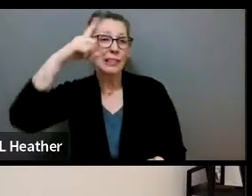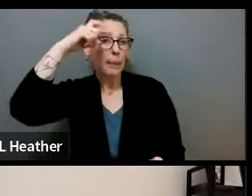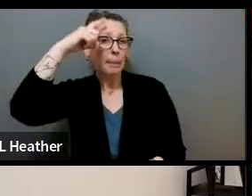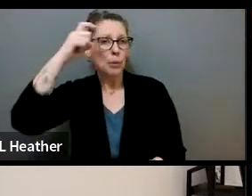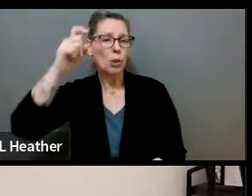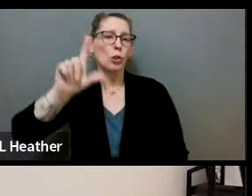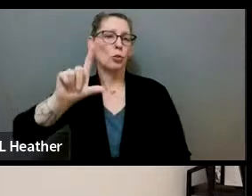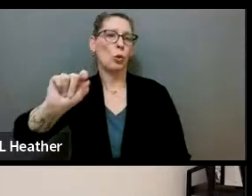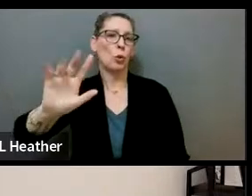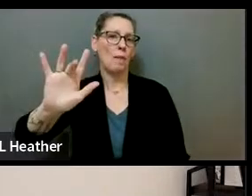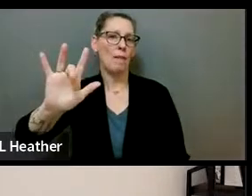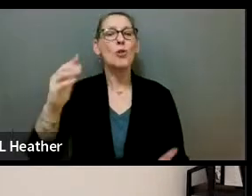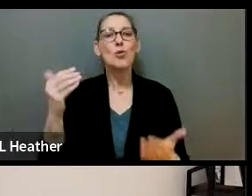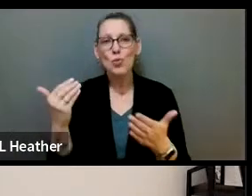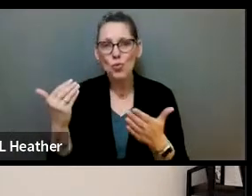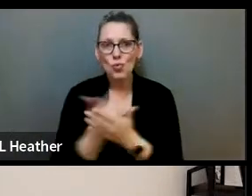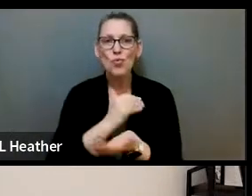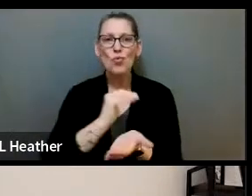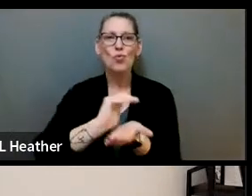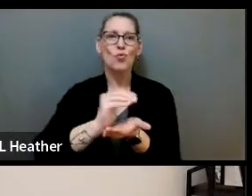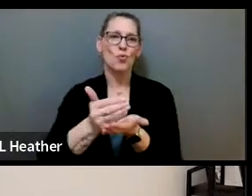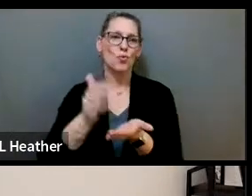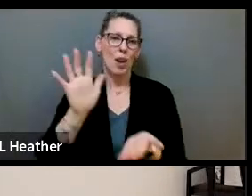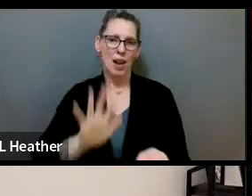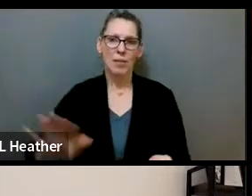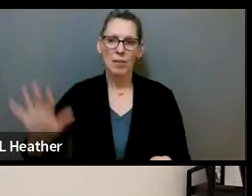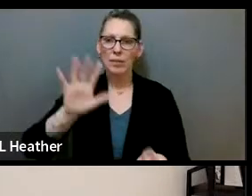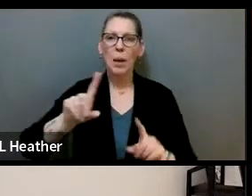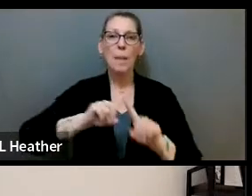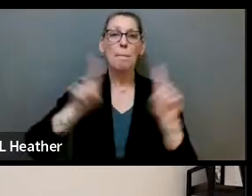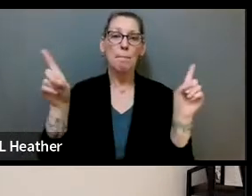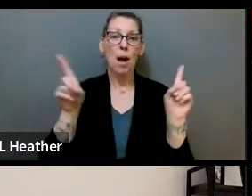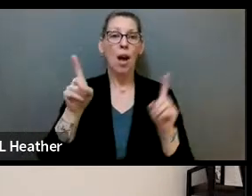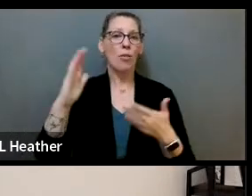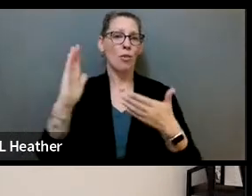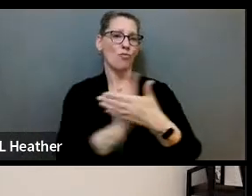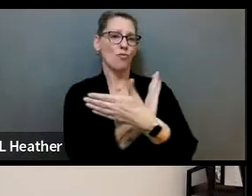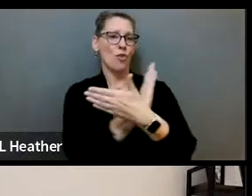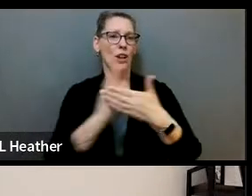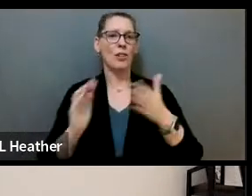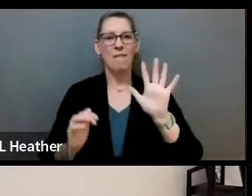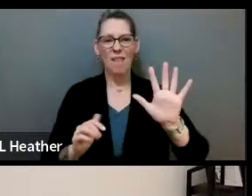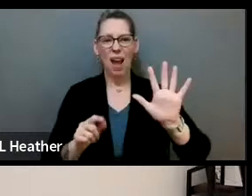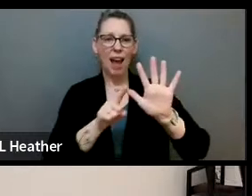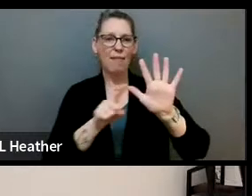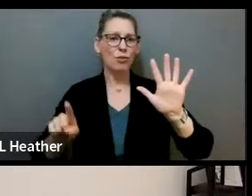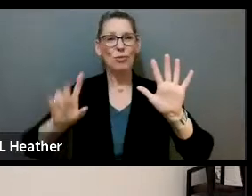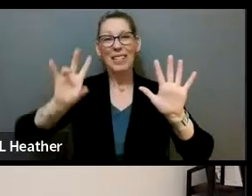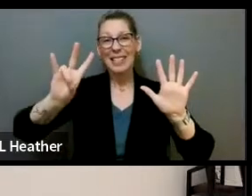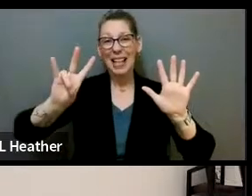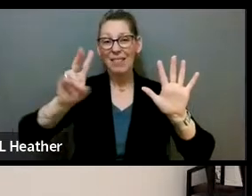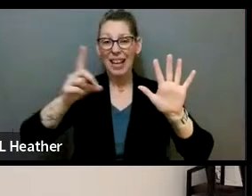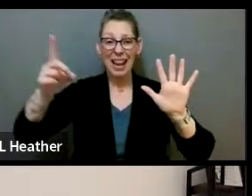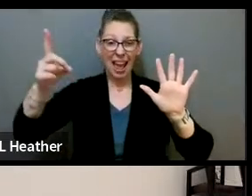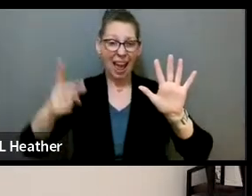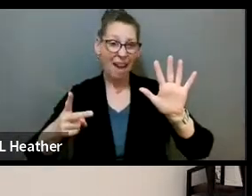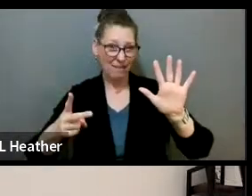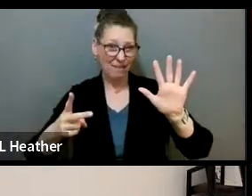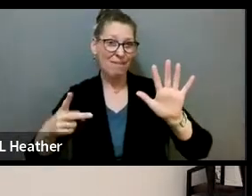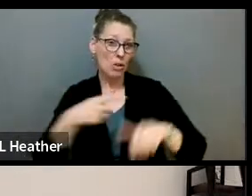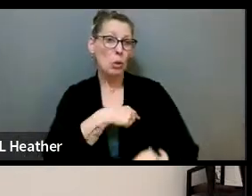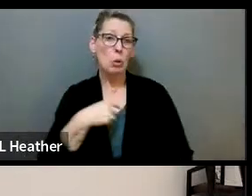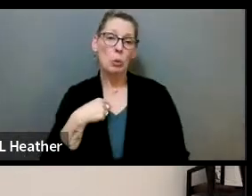estimate. But currently our estimate ranges between 5 and 7.5. We have